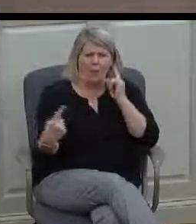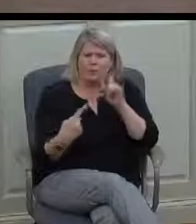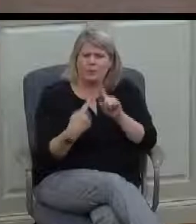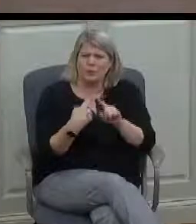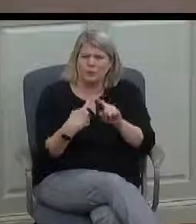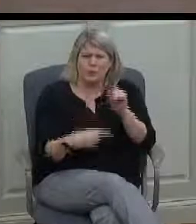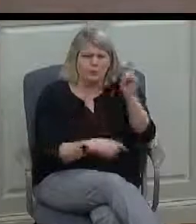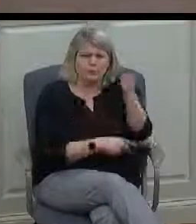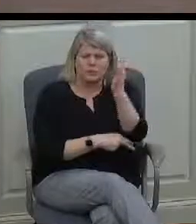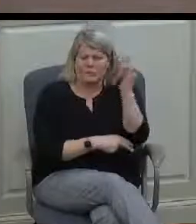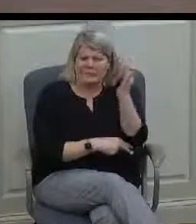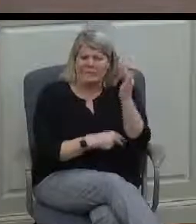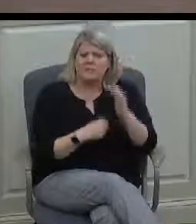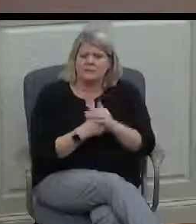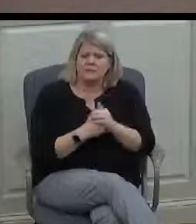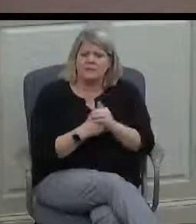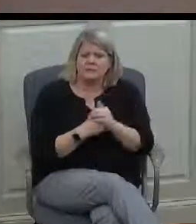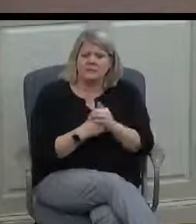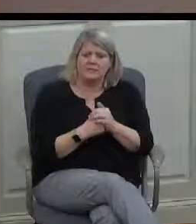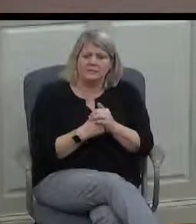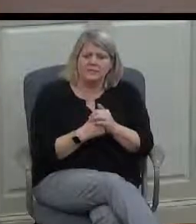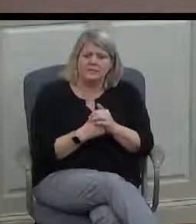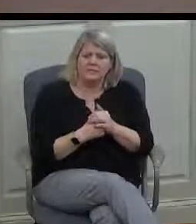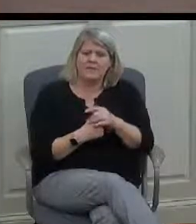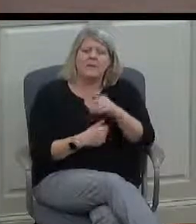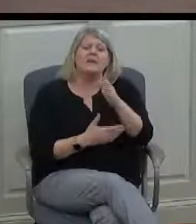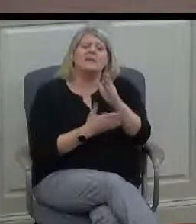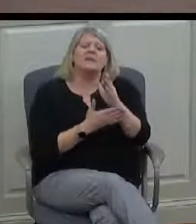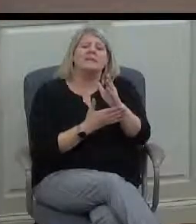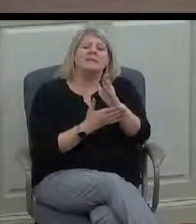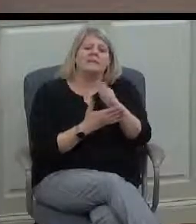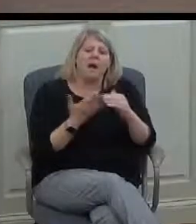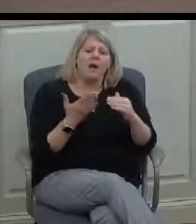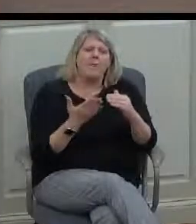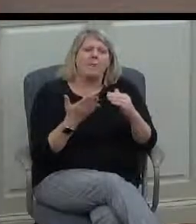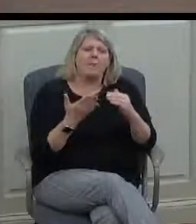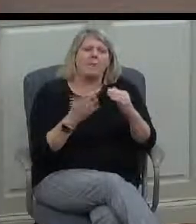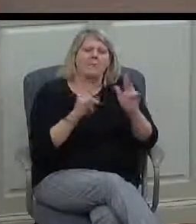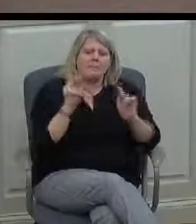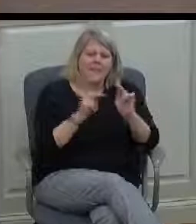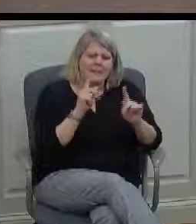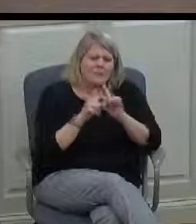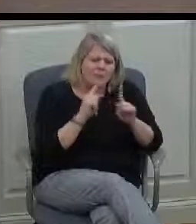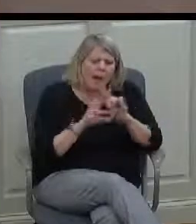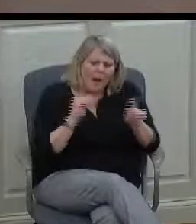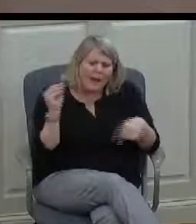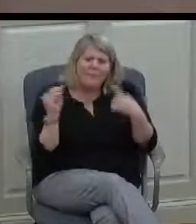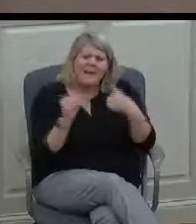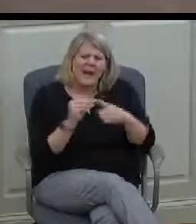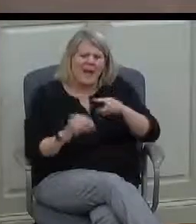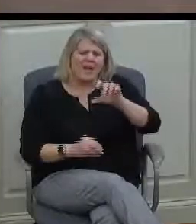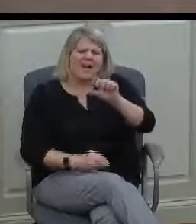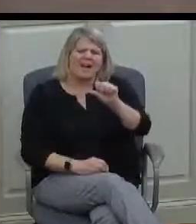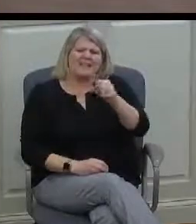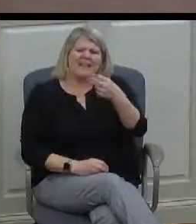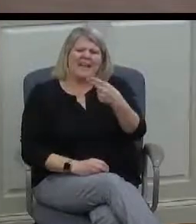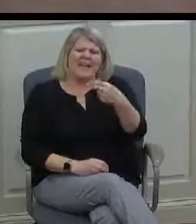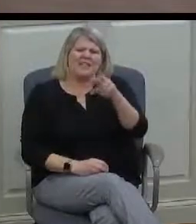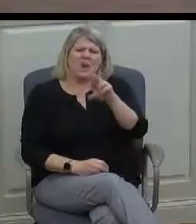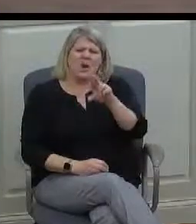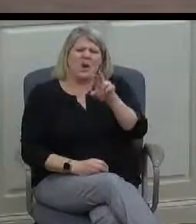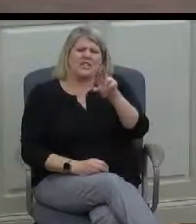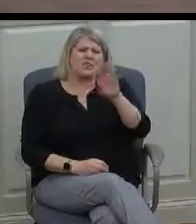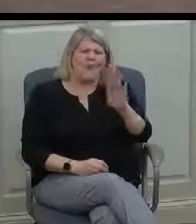opposition was about, you know, the existing shrubs that are downtown right now, and that sort of form of a shrub takes up a